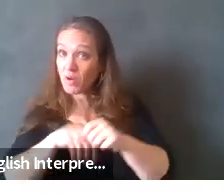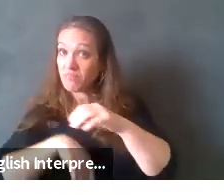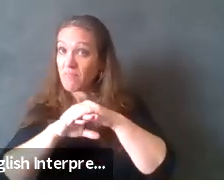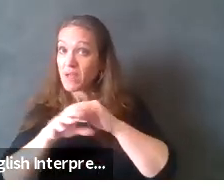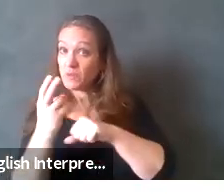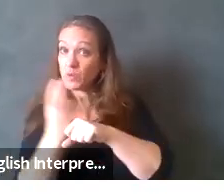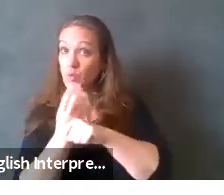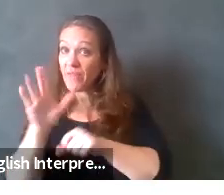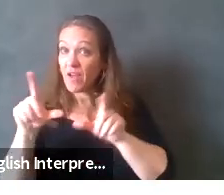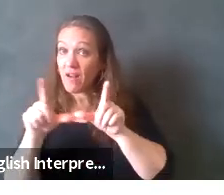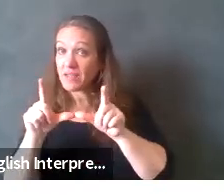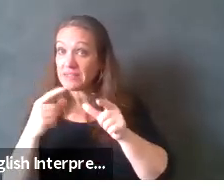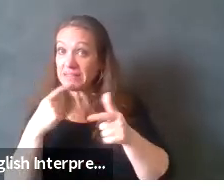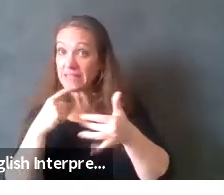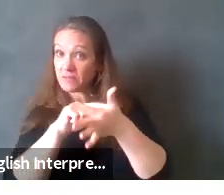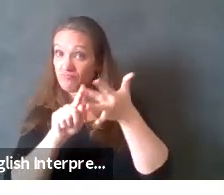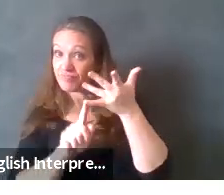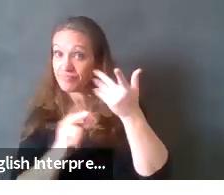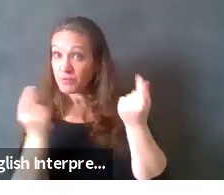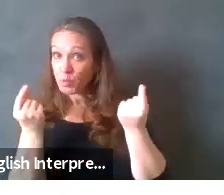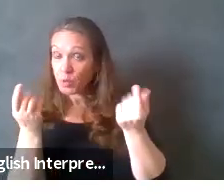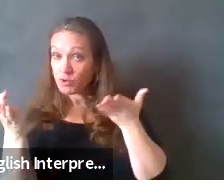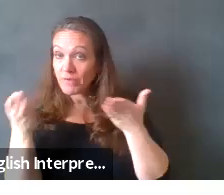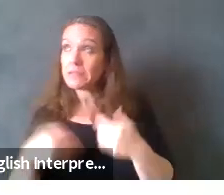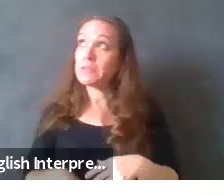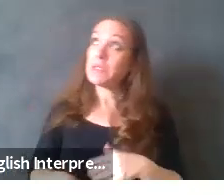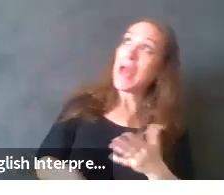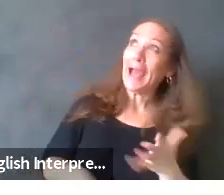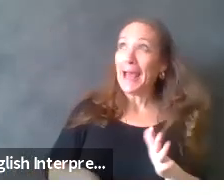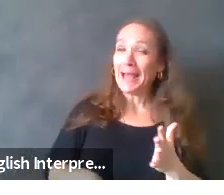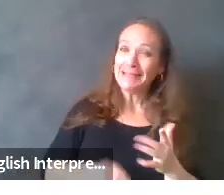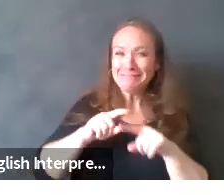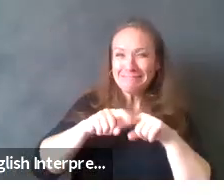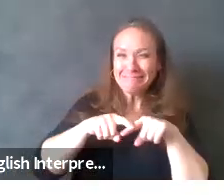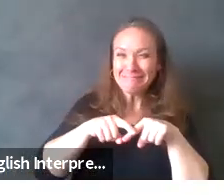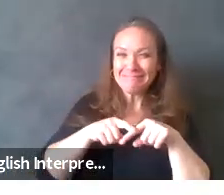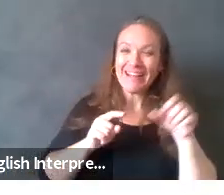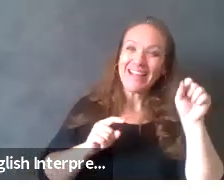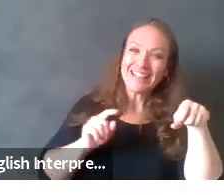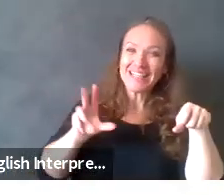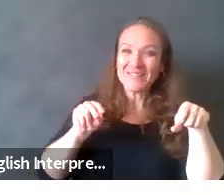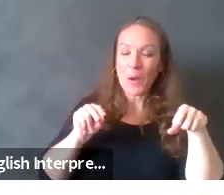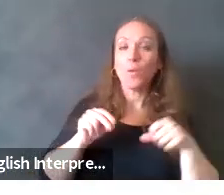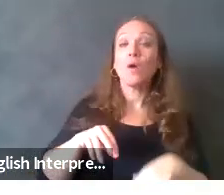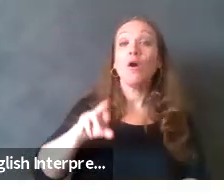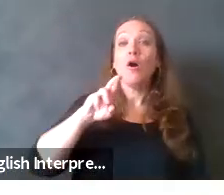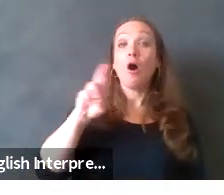for that question. Yes and no. So registered